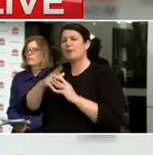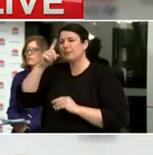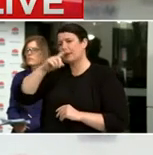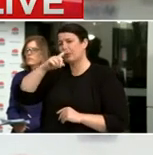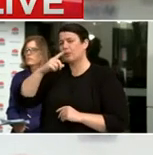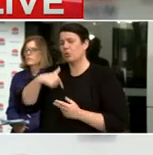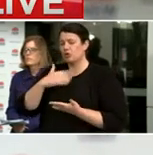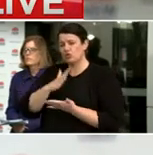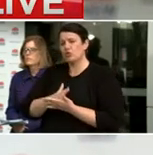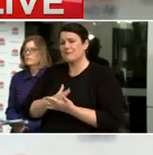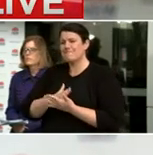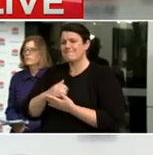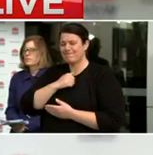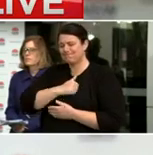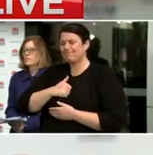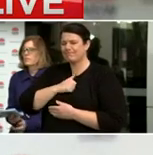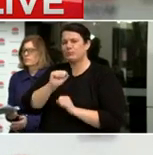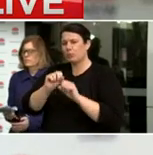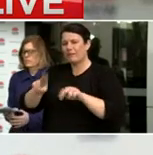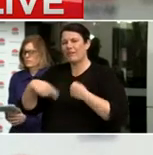our sincerest sympathies are with your family.